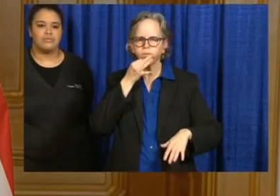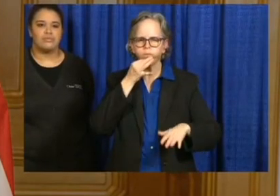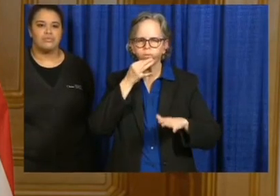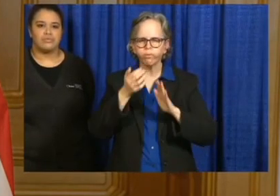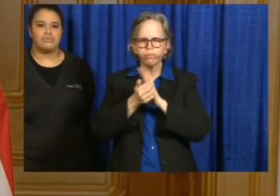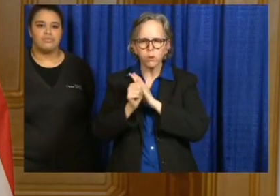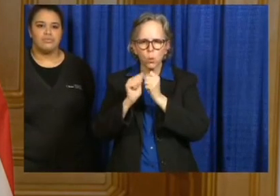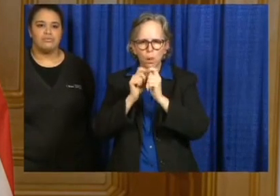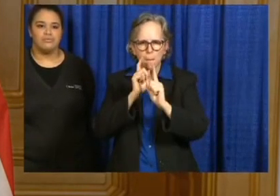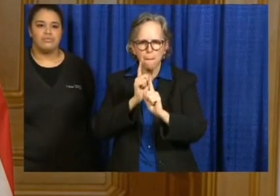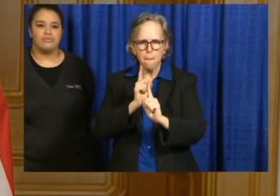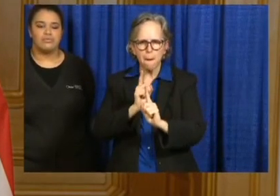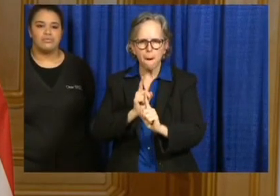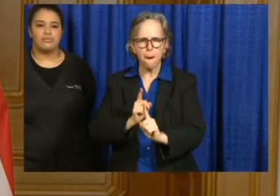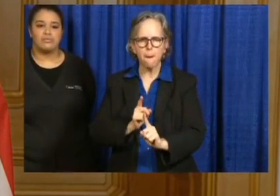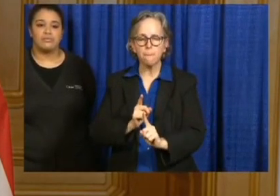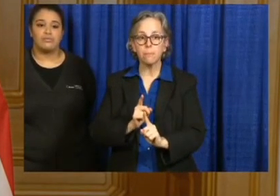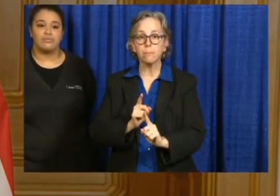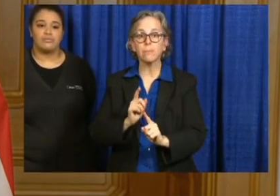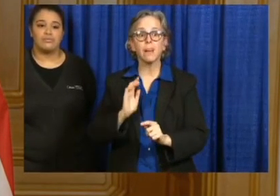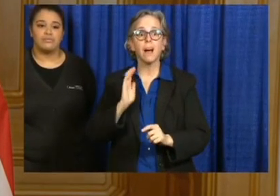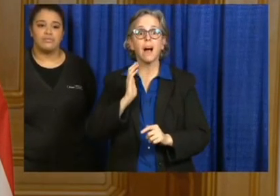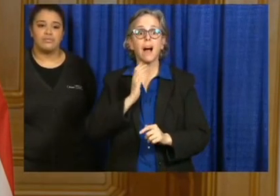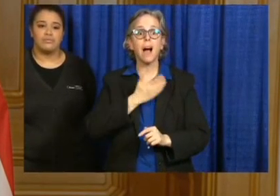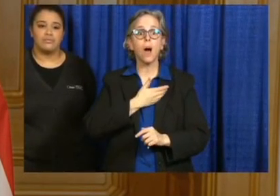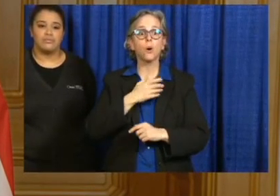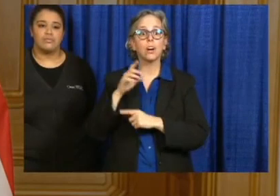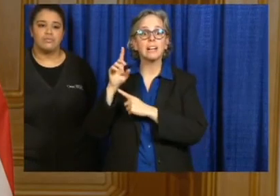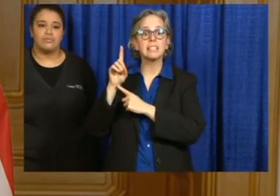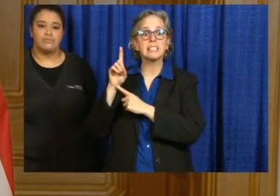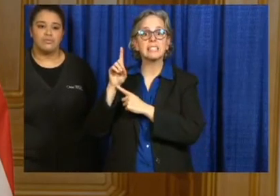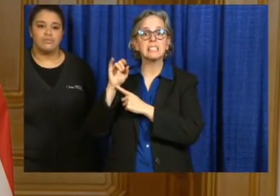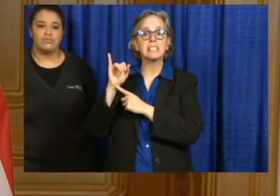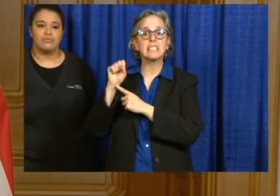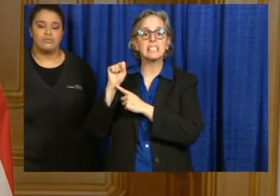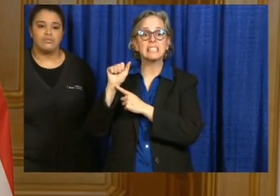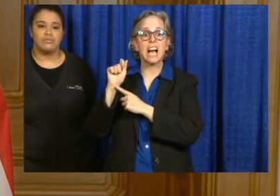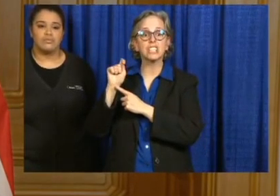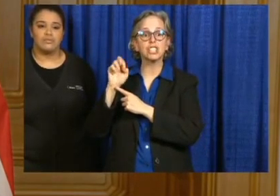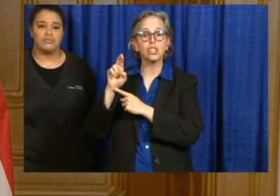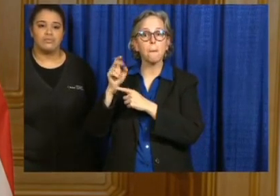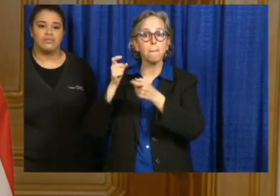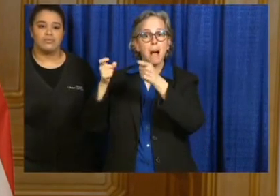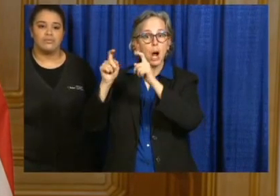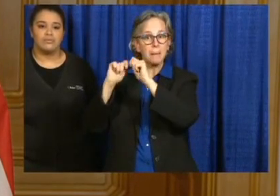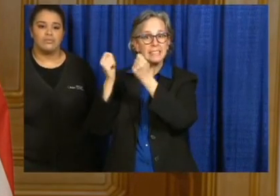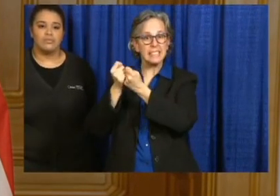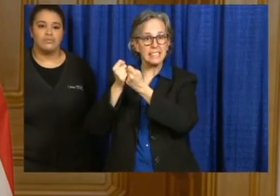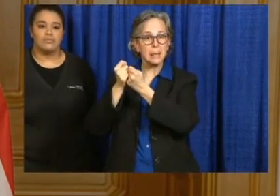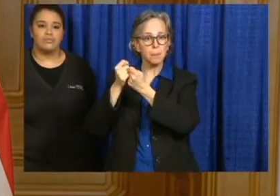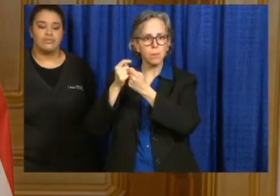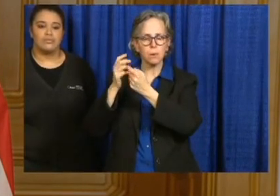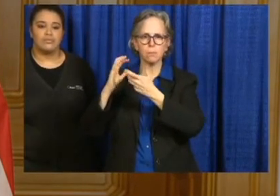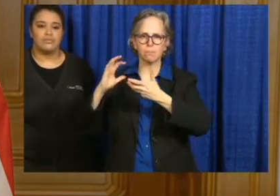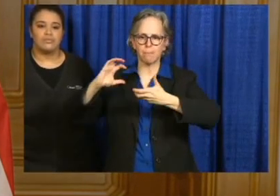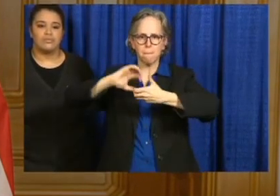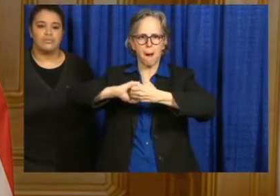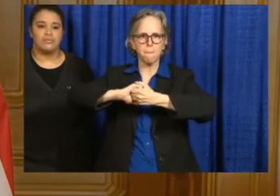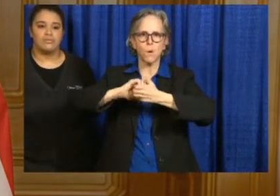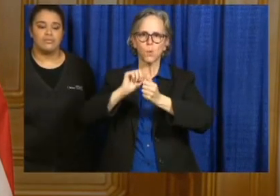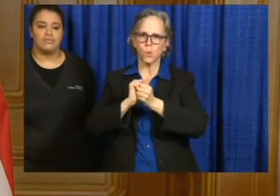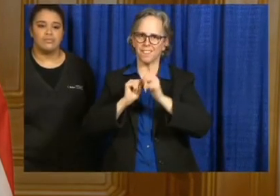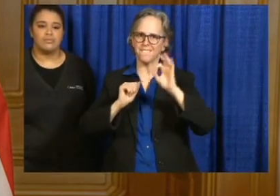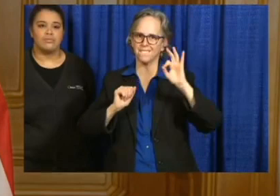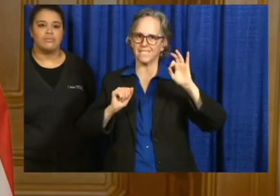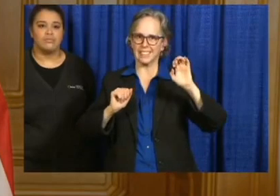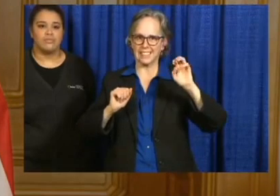our disaster management team always works very, very closely with FEMA. So it's just